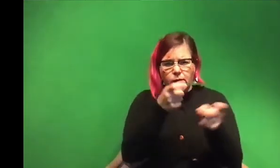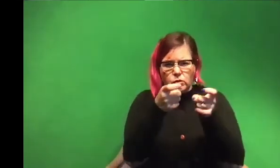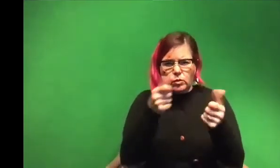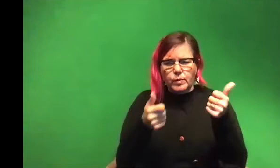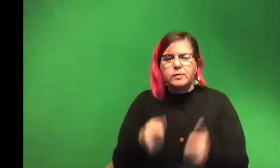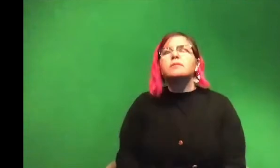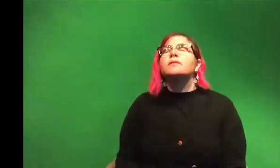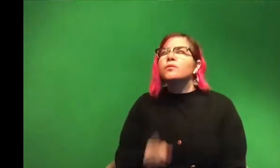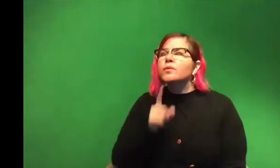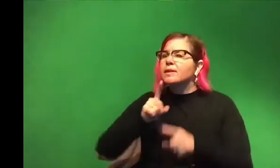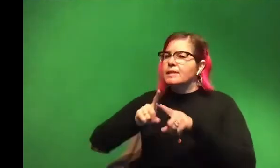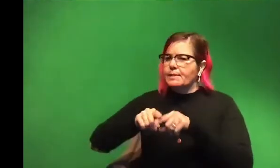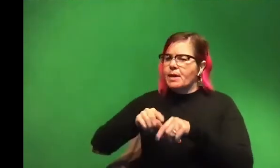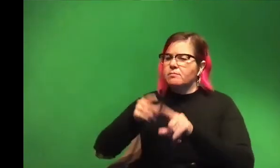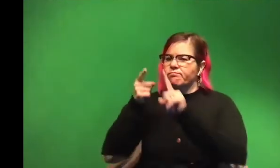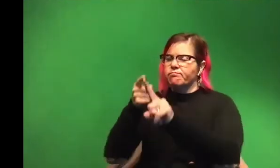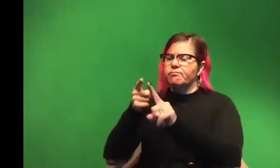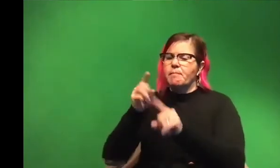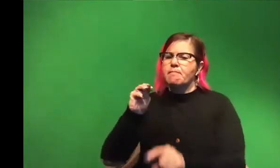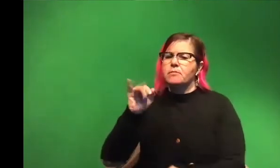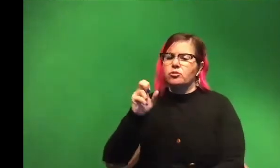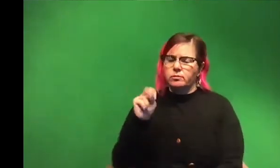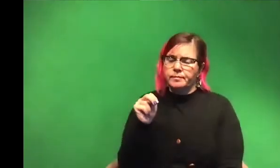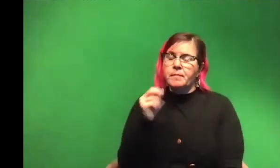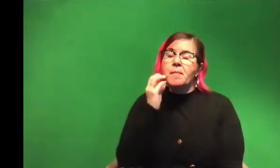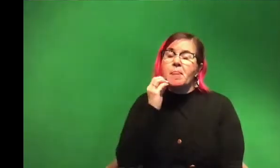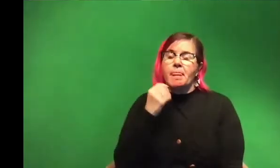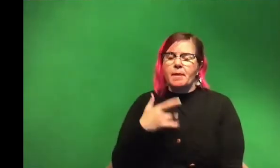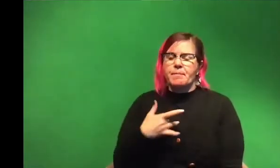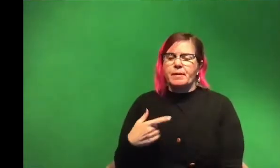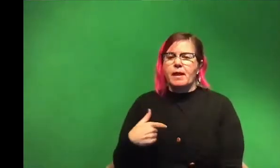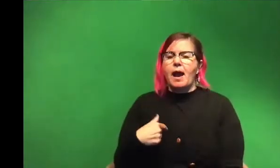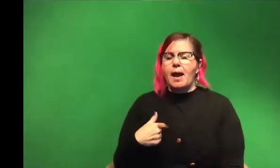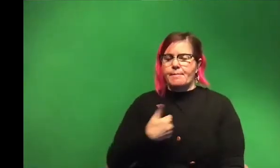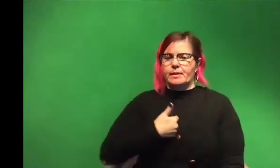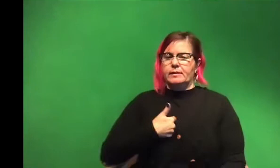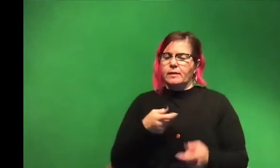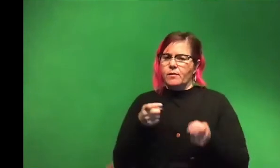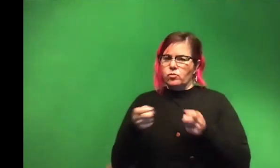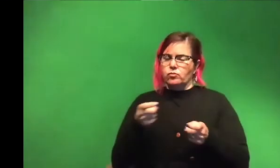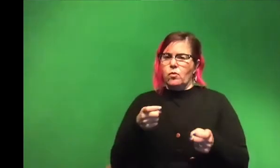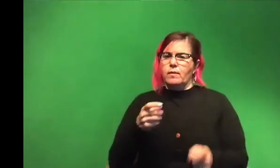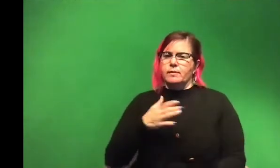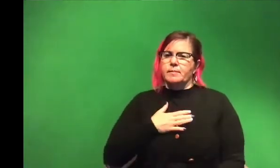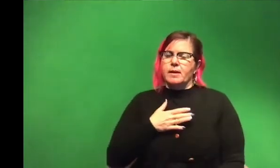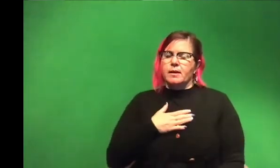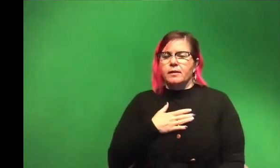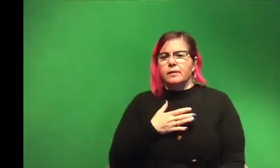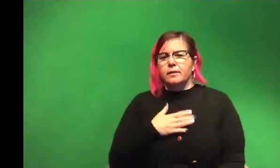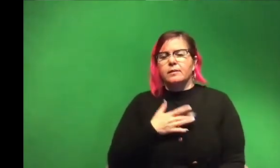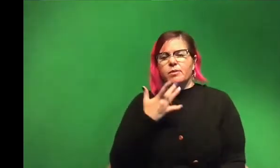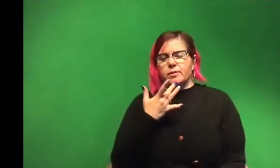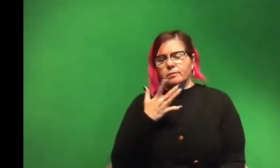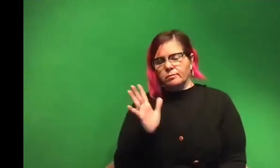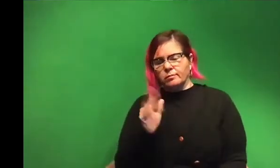it depends on the mission. So a lot of the times I am flying manually because personally that's my preference.